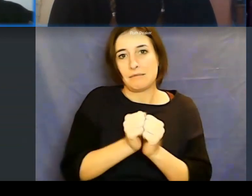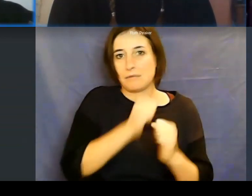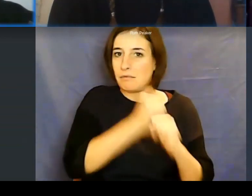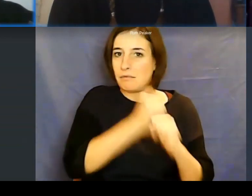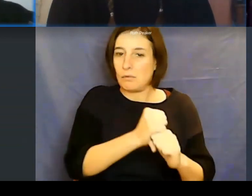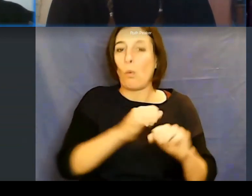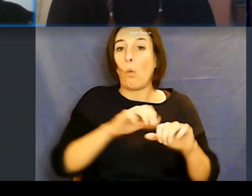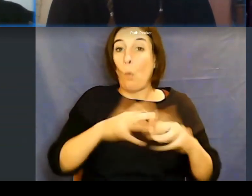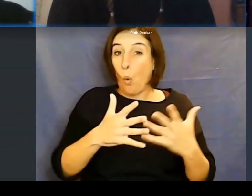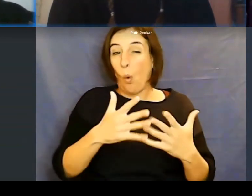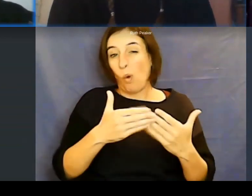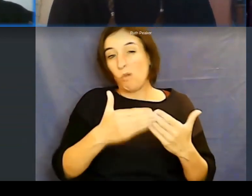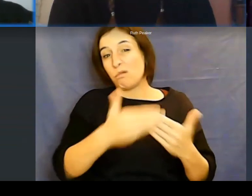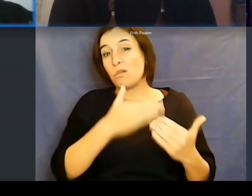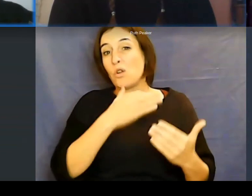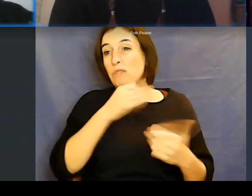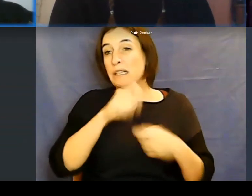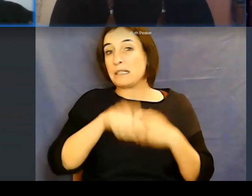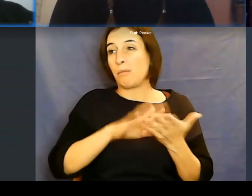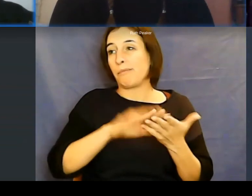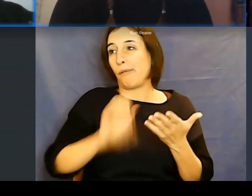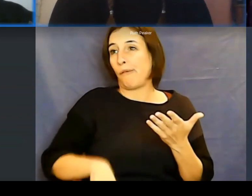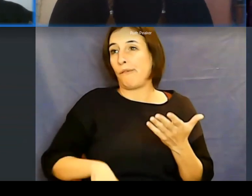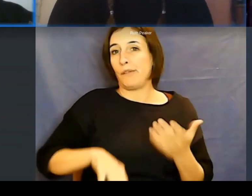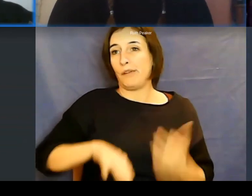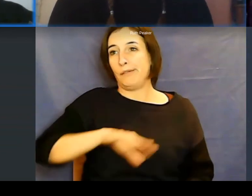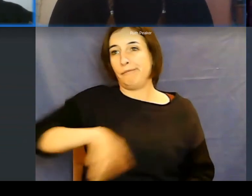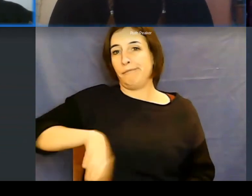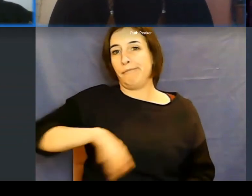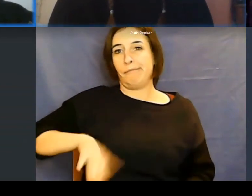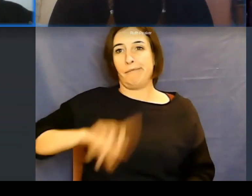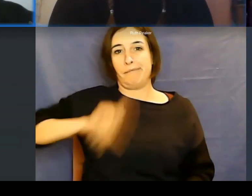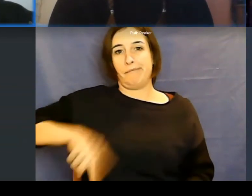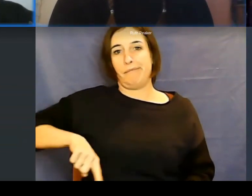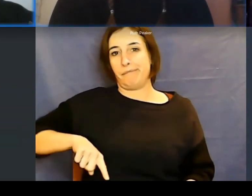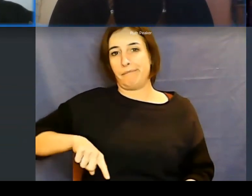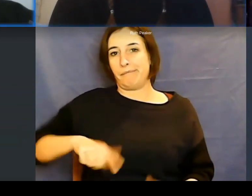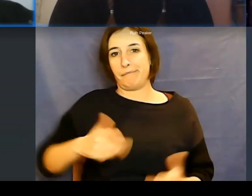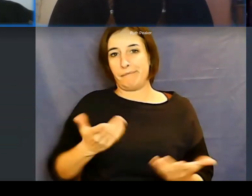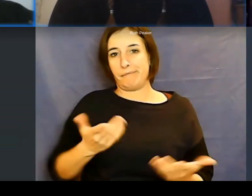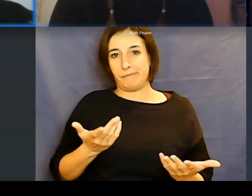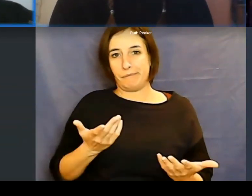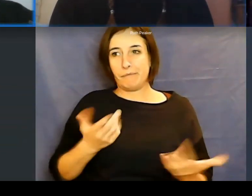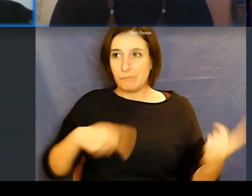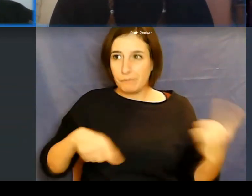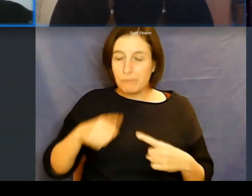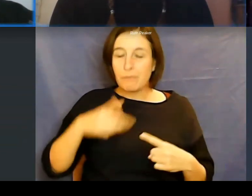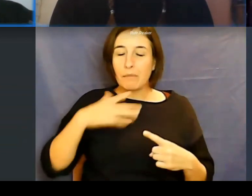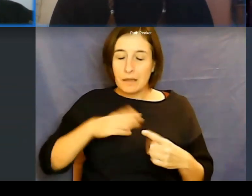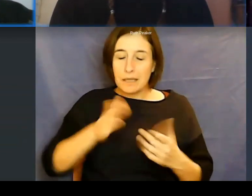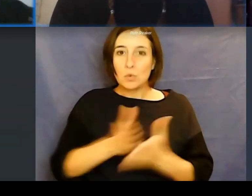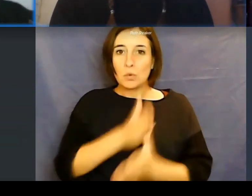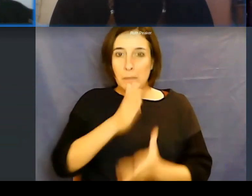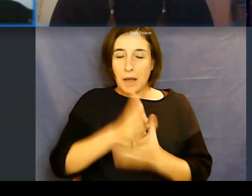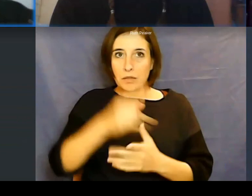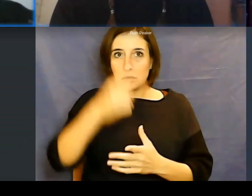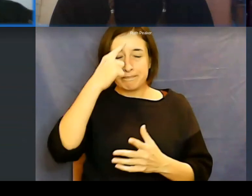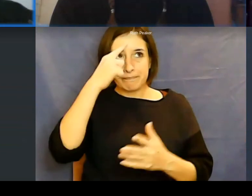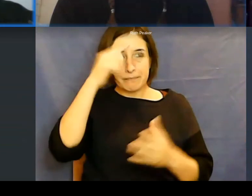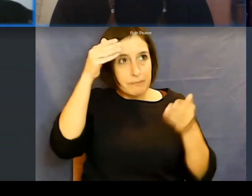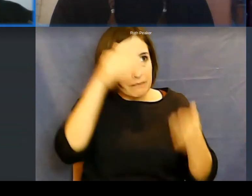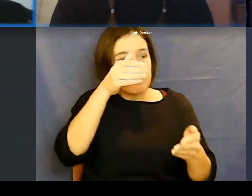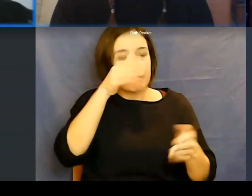organizations saying, no, we are going to make sure we're turning the dial in the right way when it comes to this. And